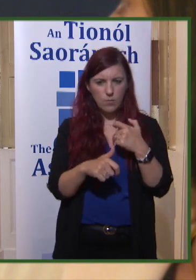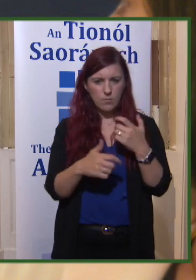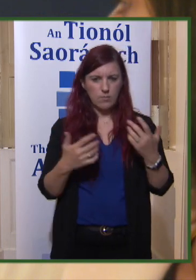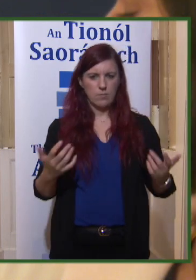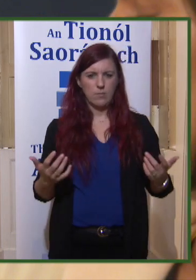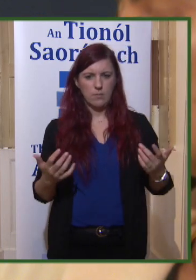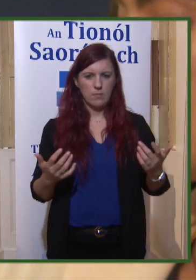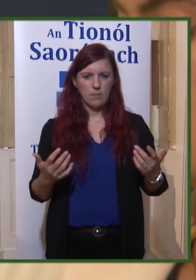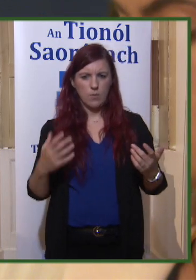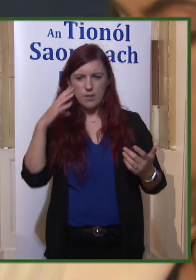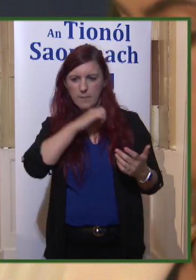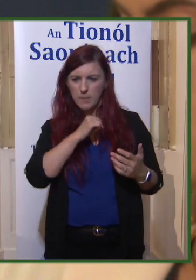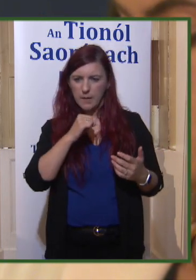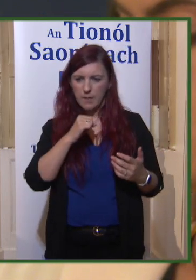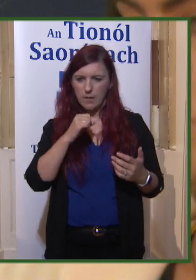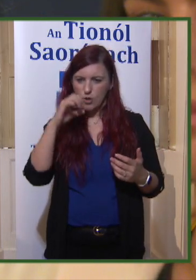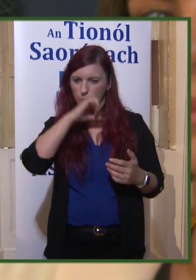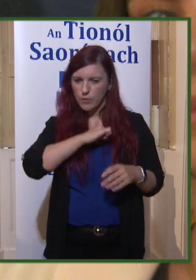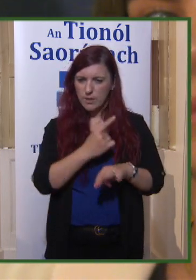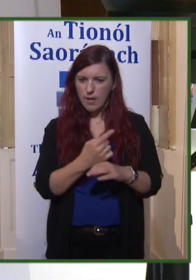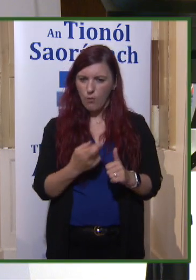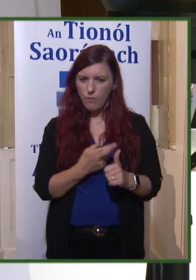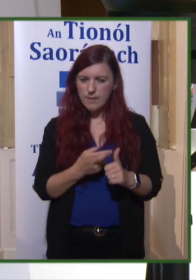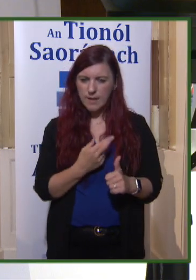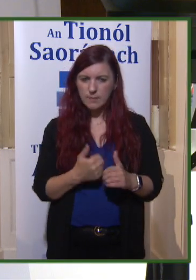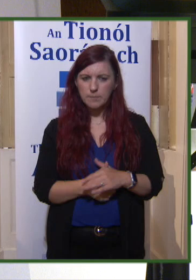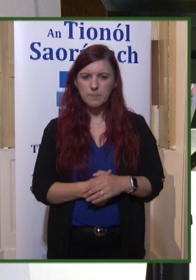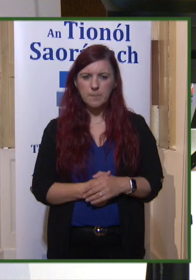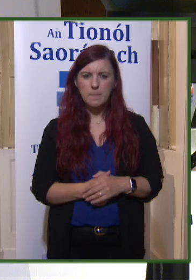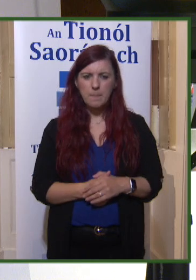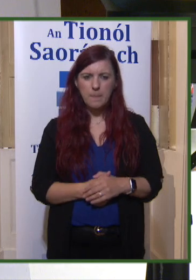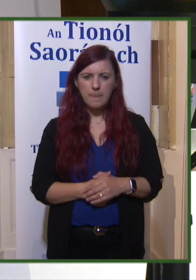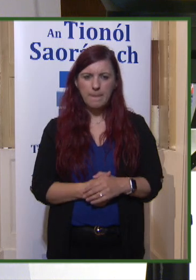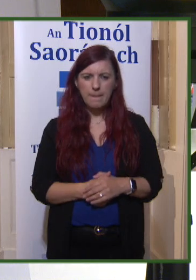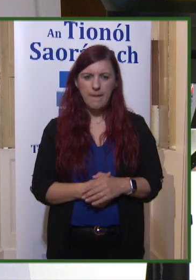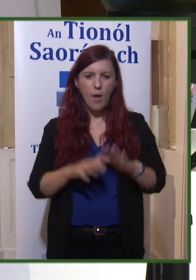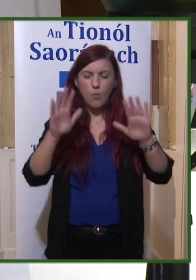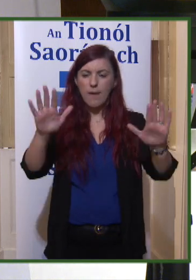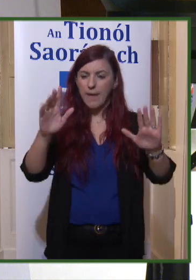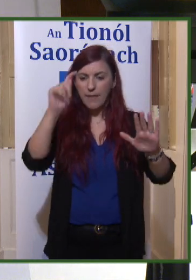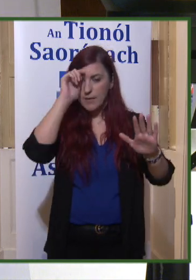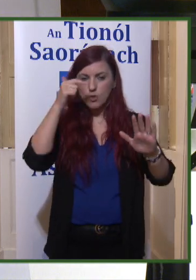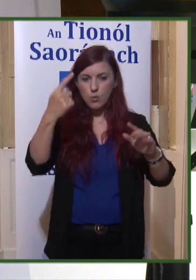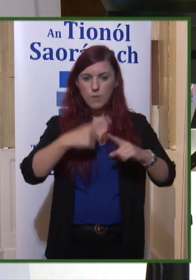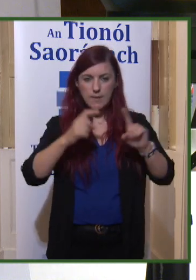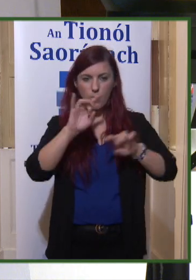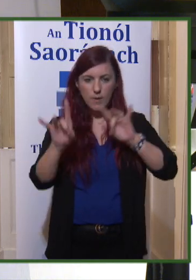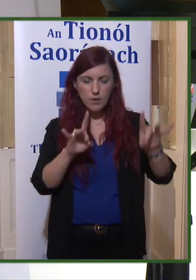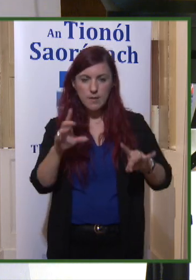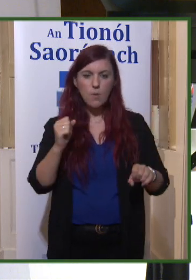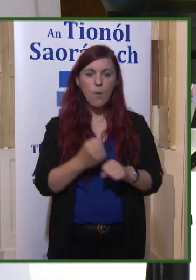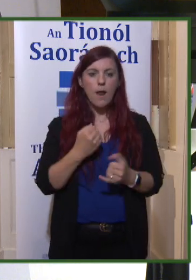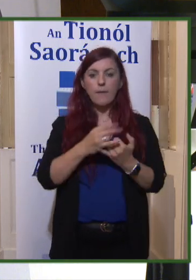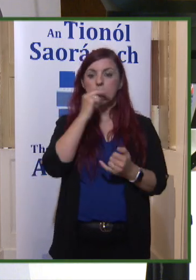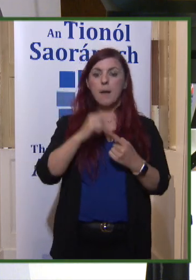would seem to make logical sense to me. There's a nuance there, but it's I think there are two different questions here, because there are things in presidential elections, for instance, you have to be